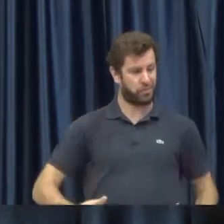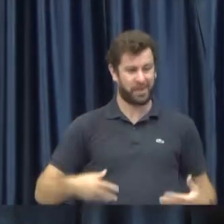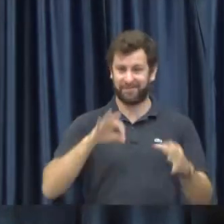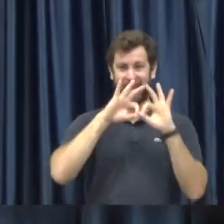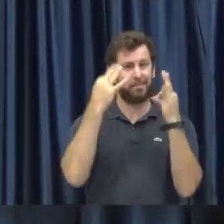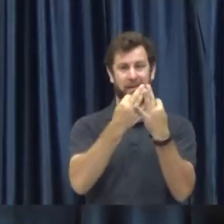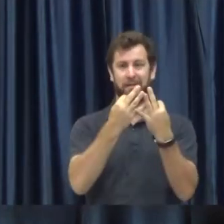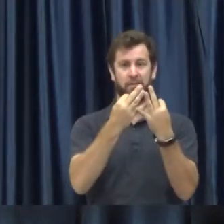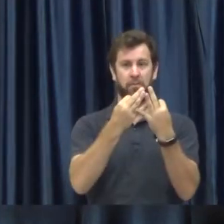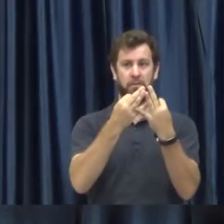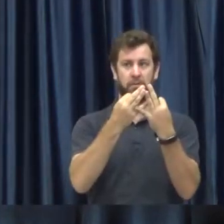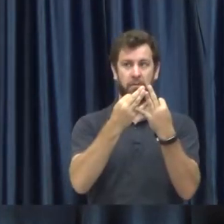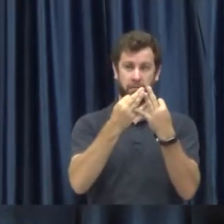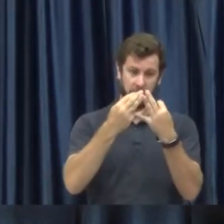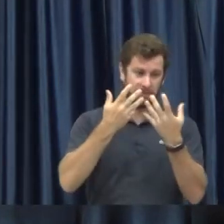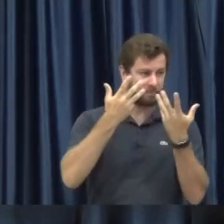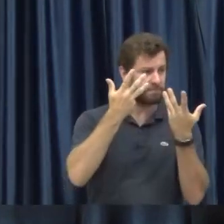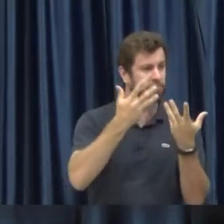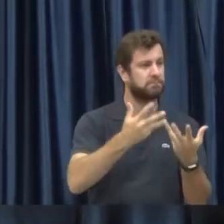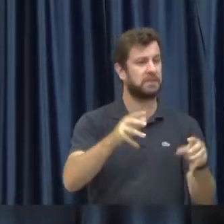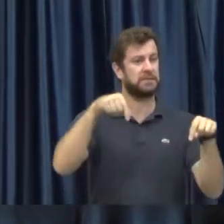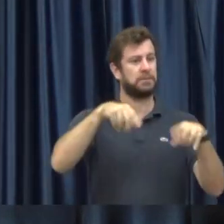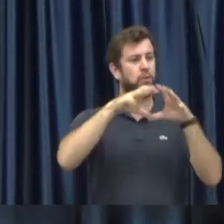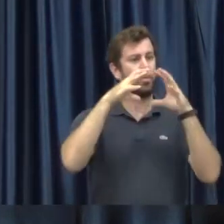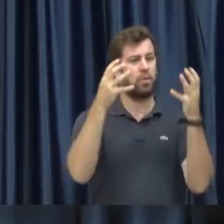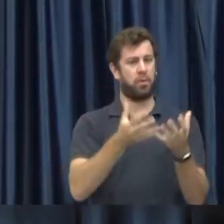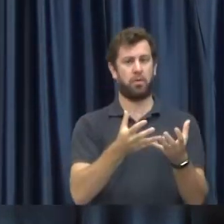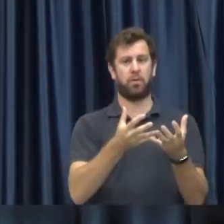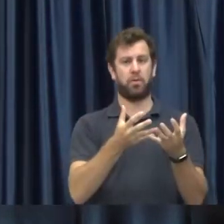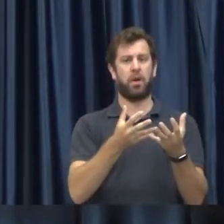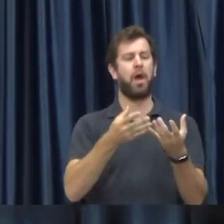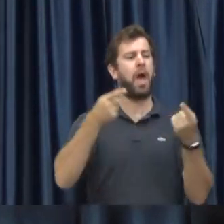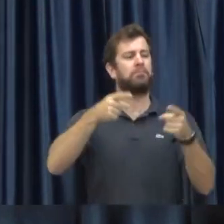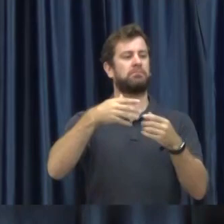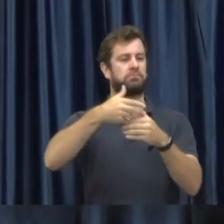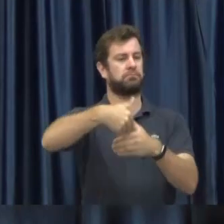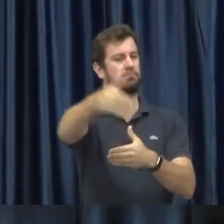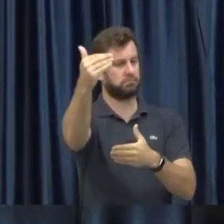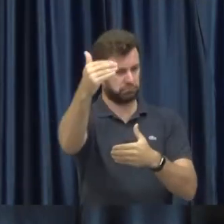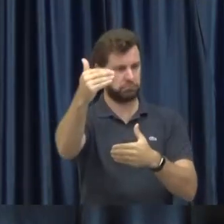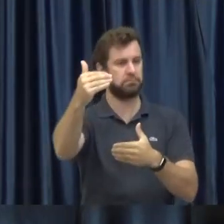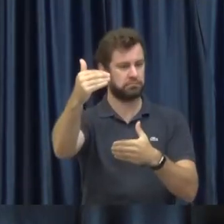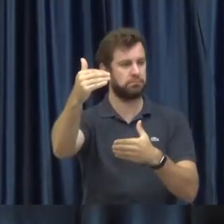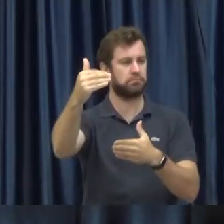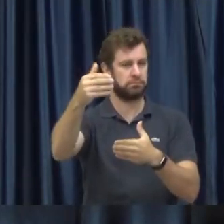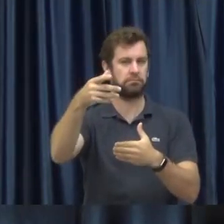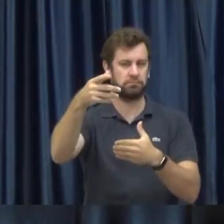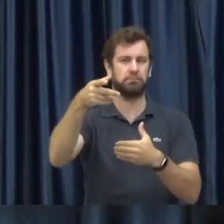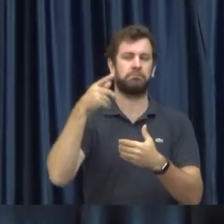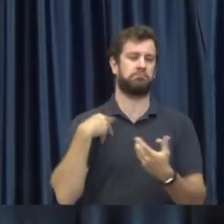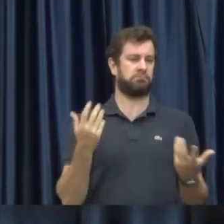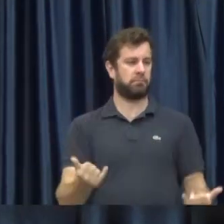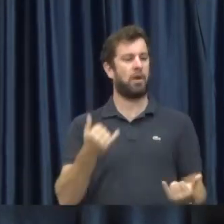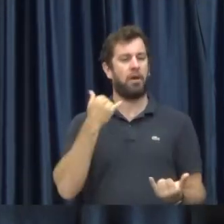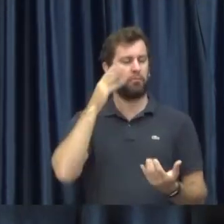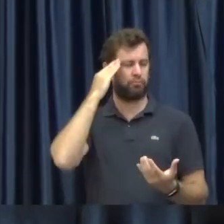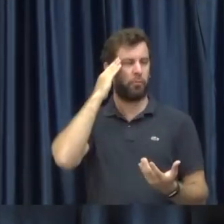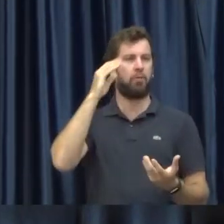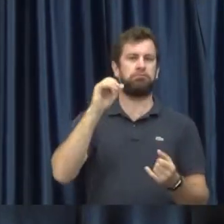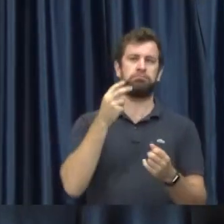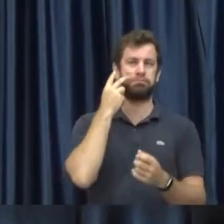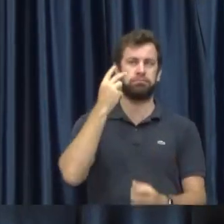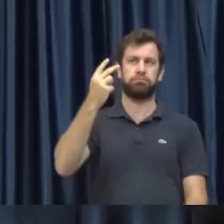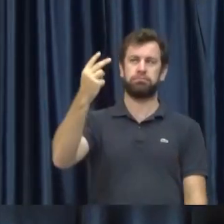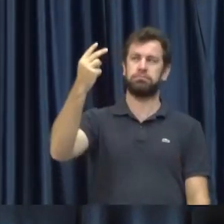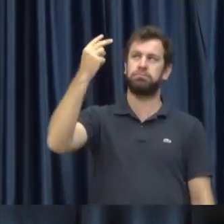ta'ala. But it is important this year in particular that we